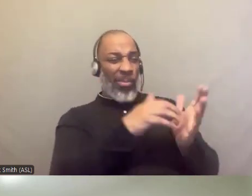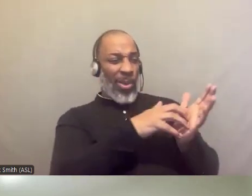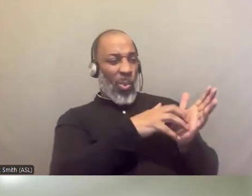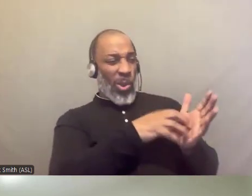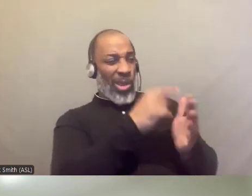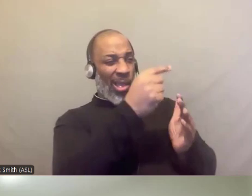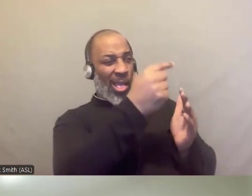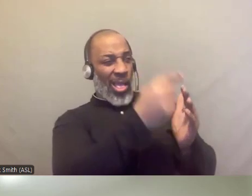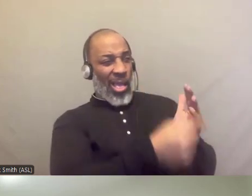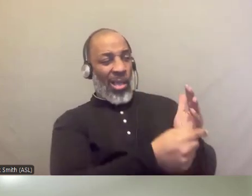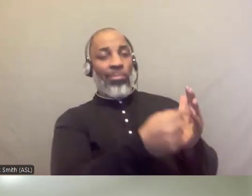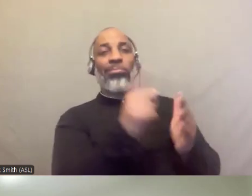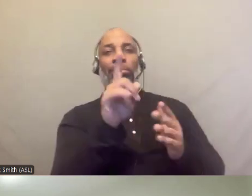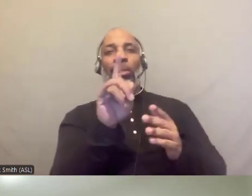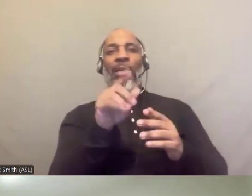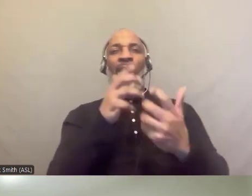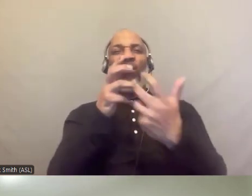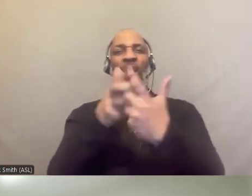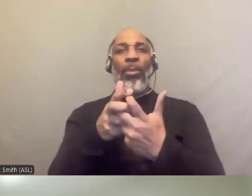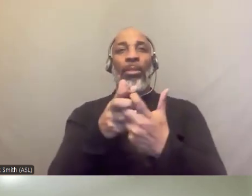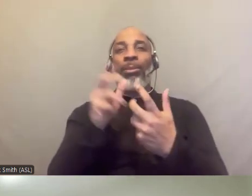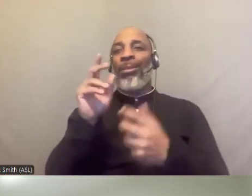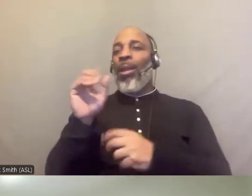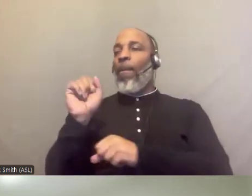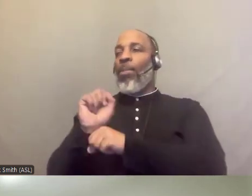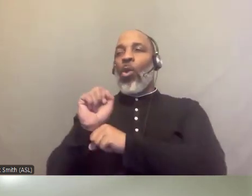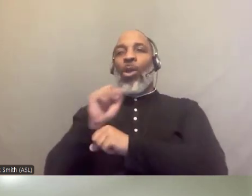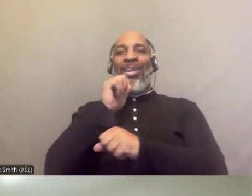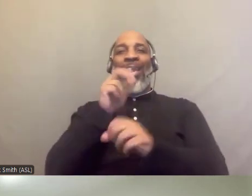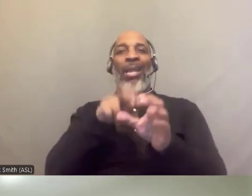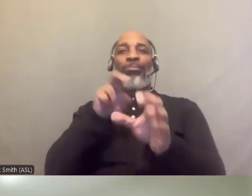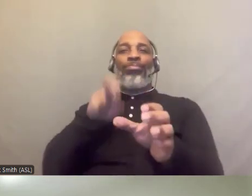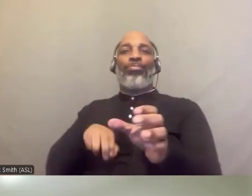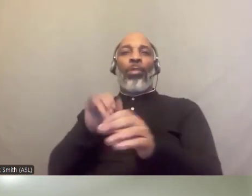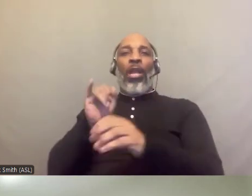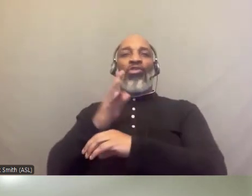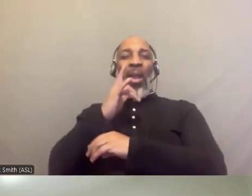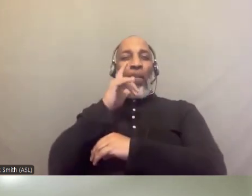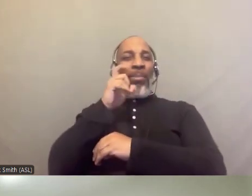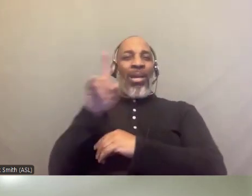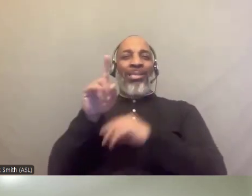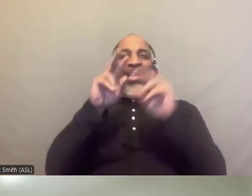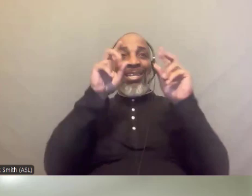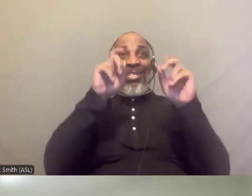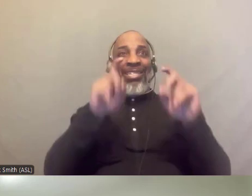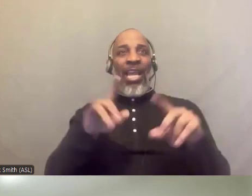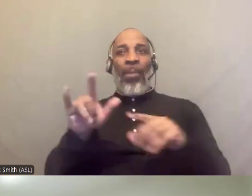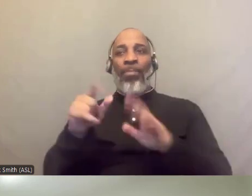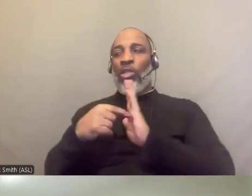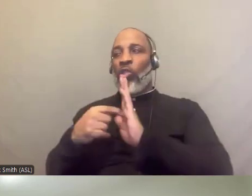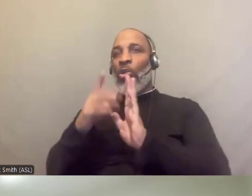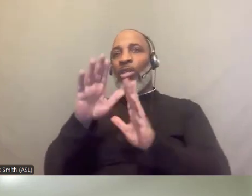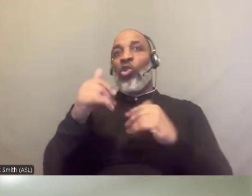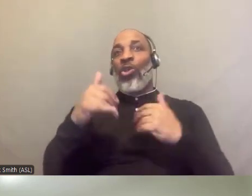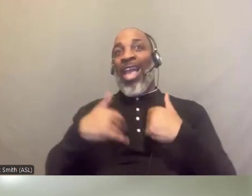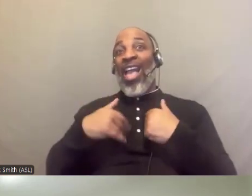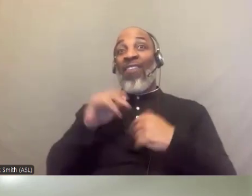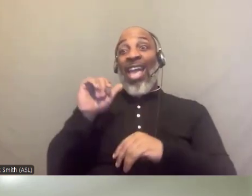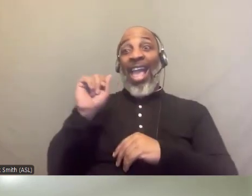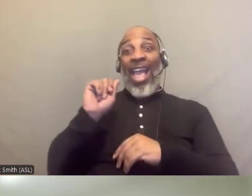area. And of course, an employer can't withdraw a job offer just because the exam happened to show that you have a